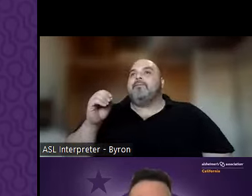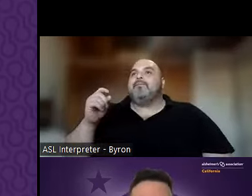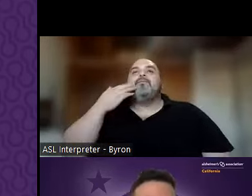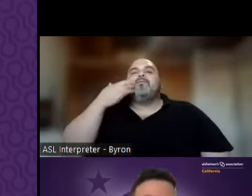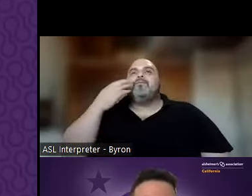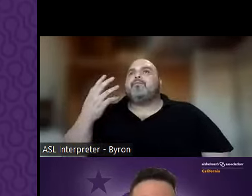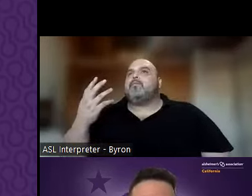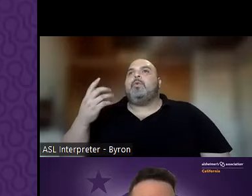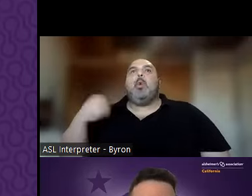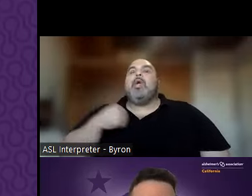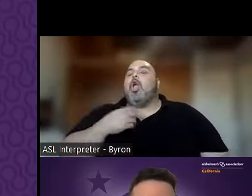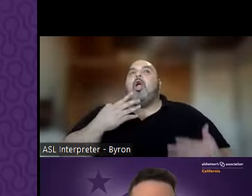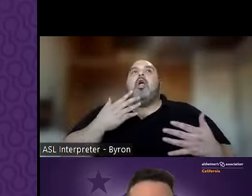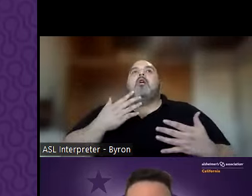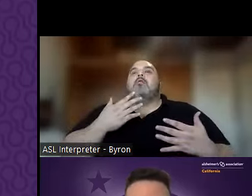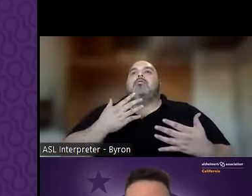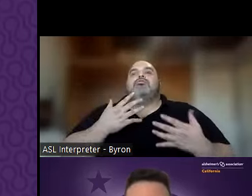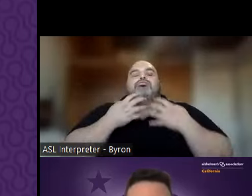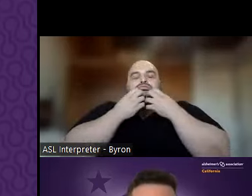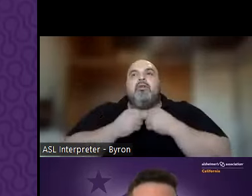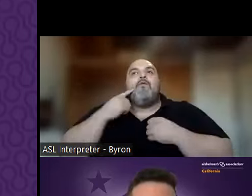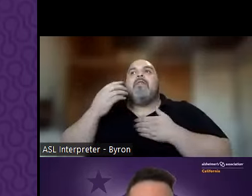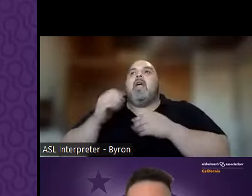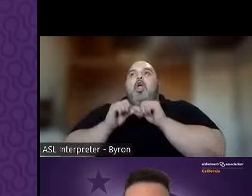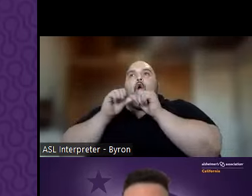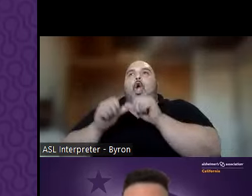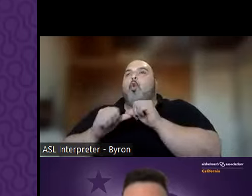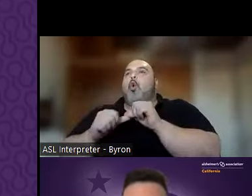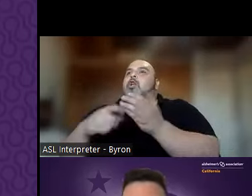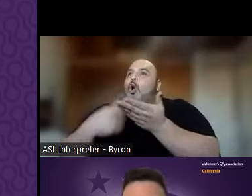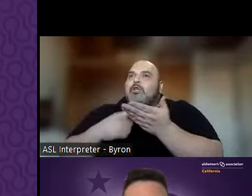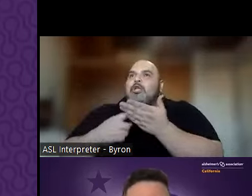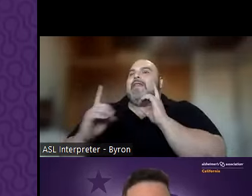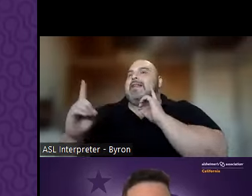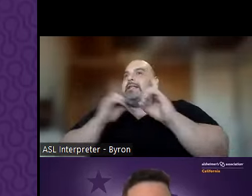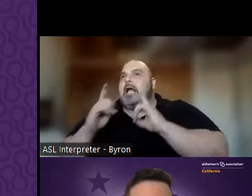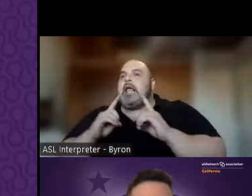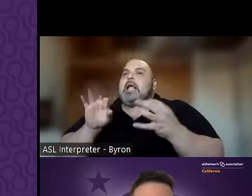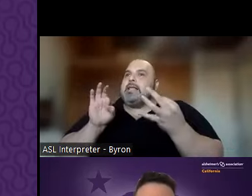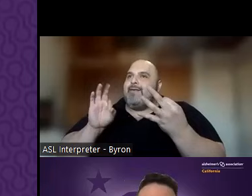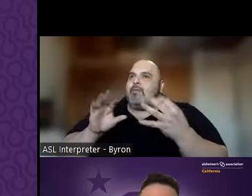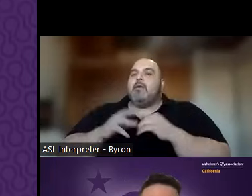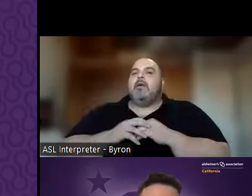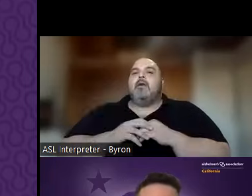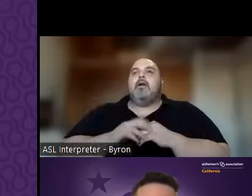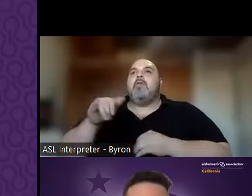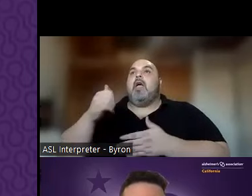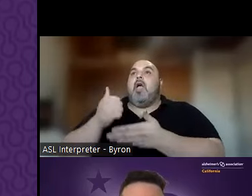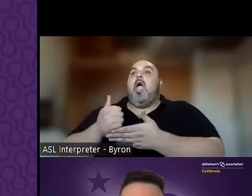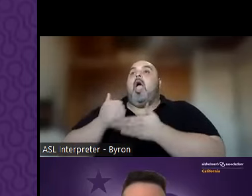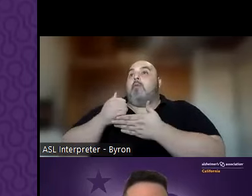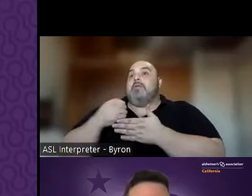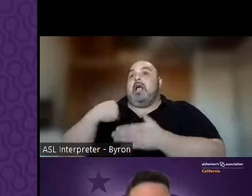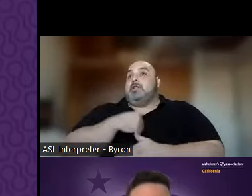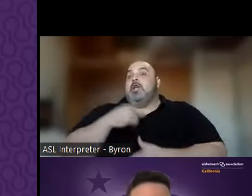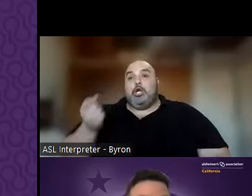We're so grateful for that ongoing conversation, that dialogue, and that feedback that helped us to understand